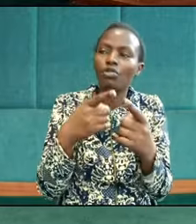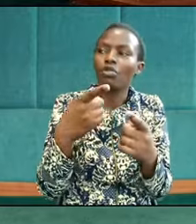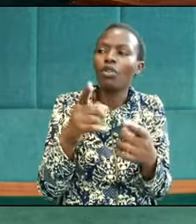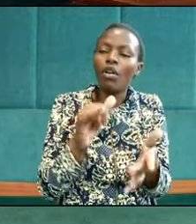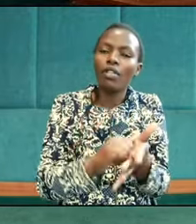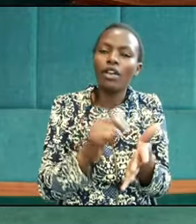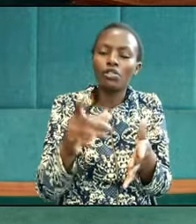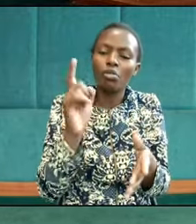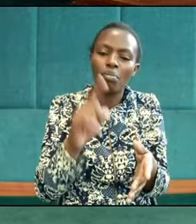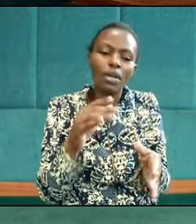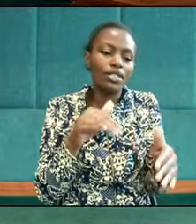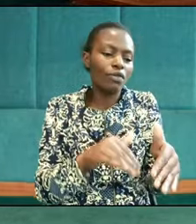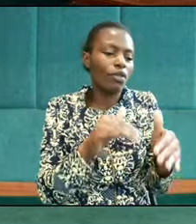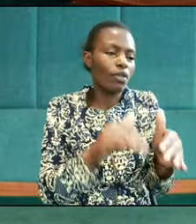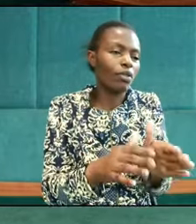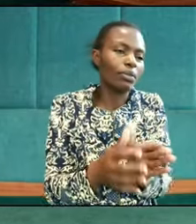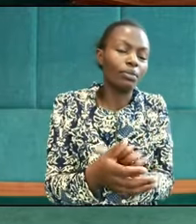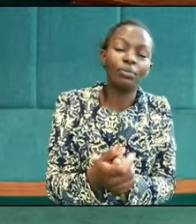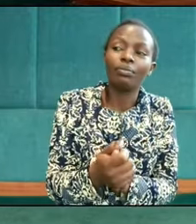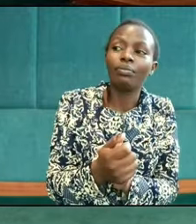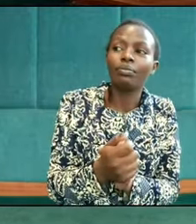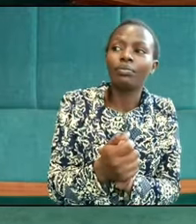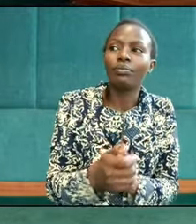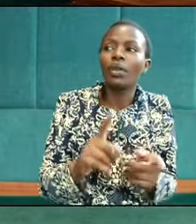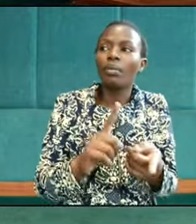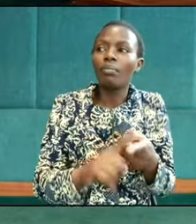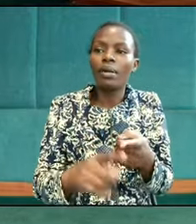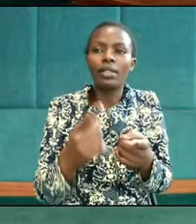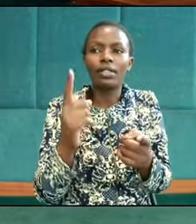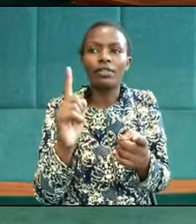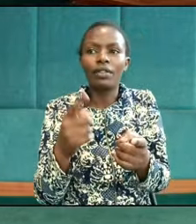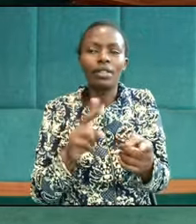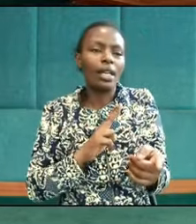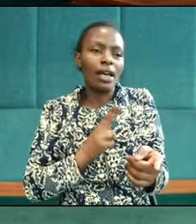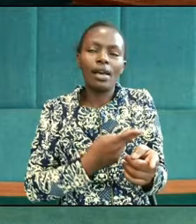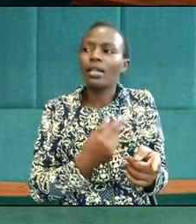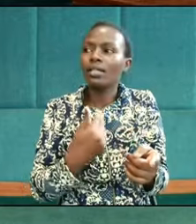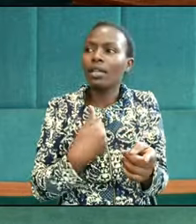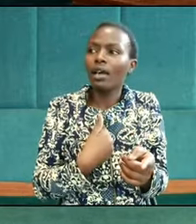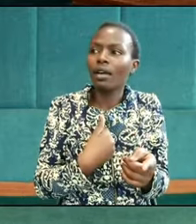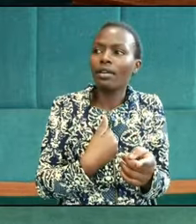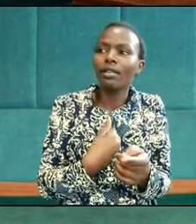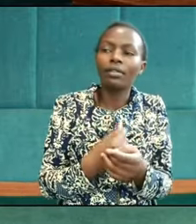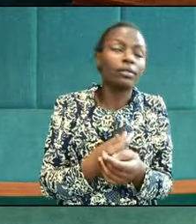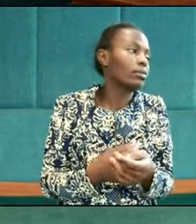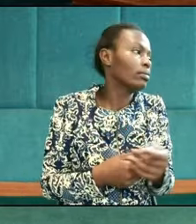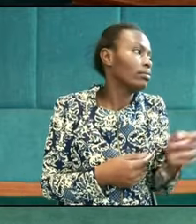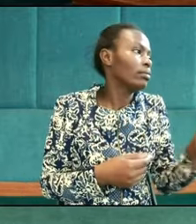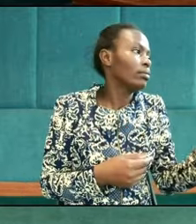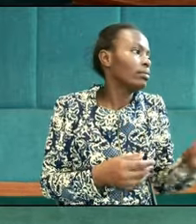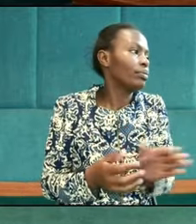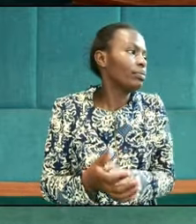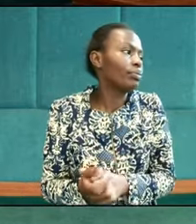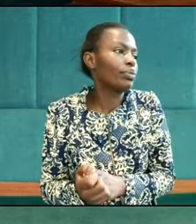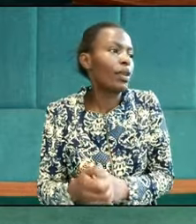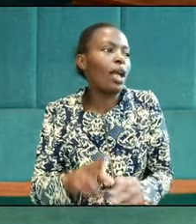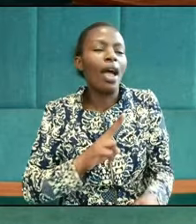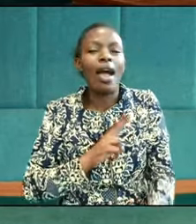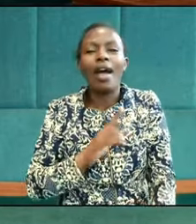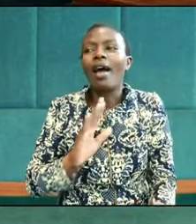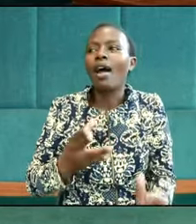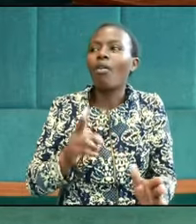we are diving deeper into this month's lesson. But first, I have a question for you, Andy. How do you celebrate holidays?